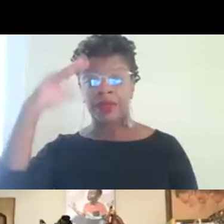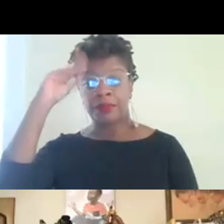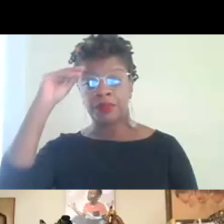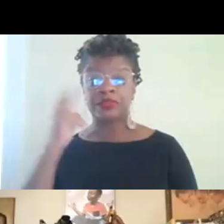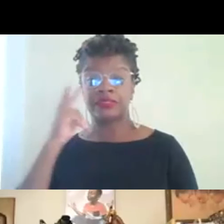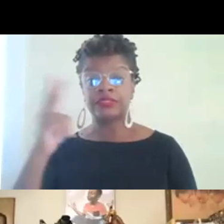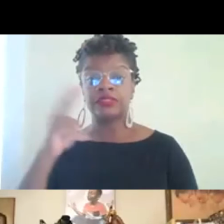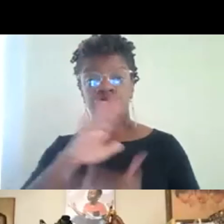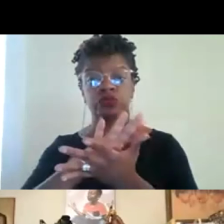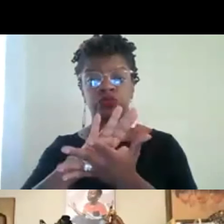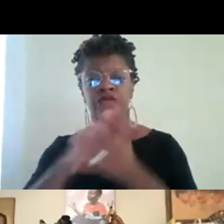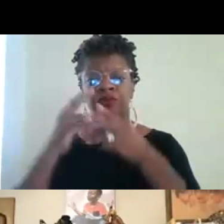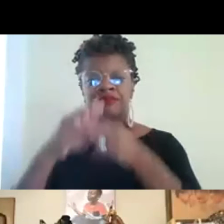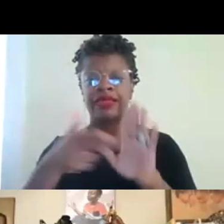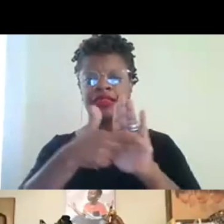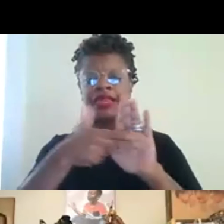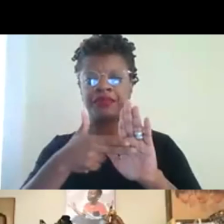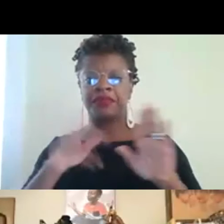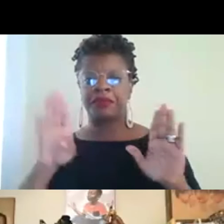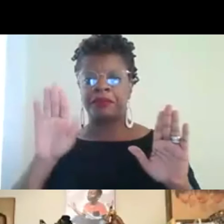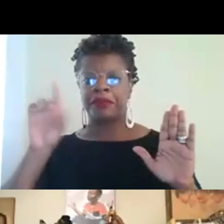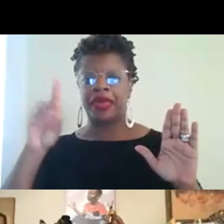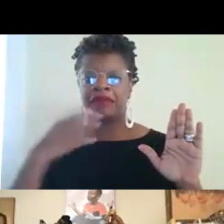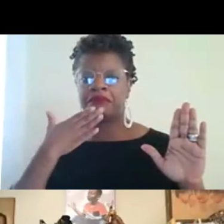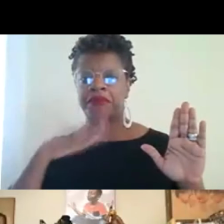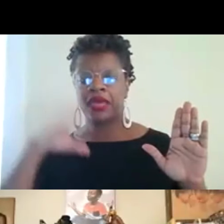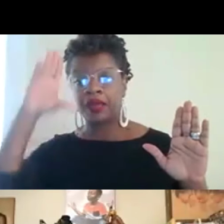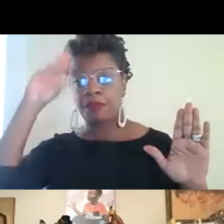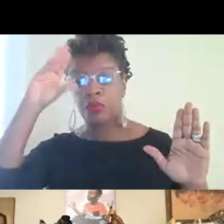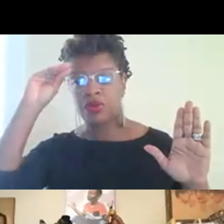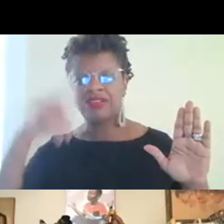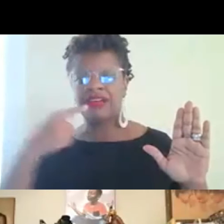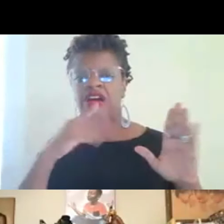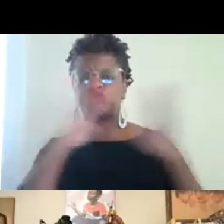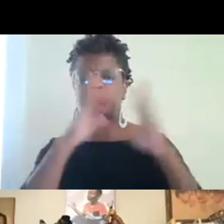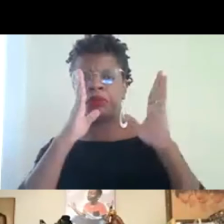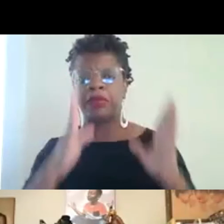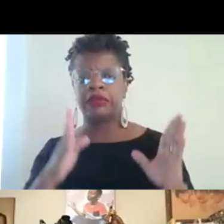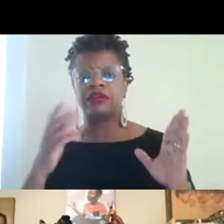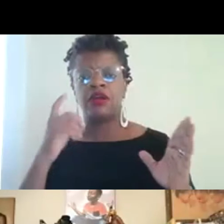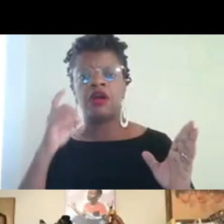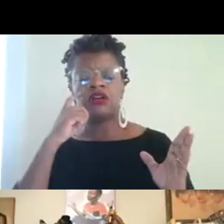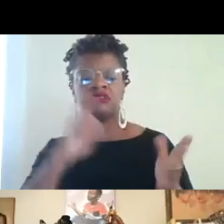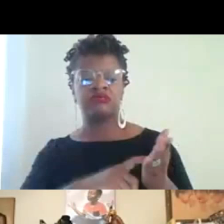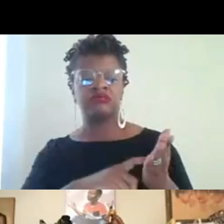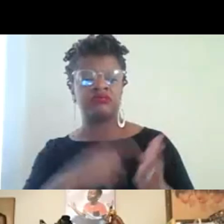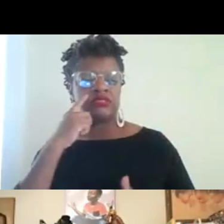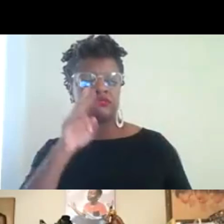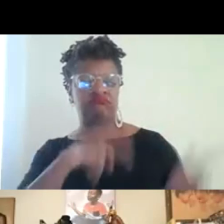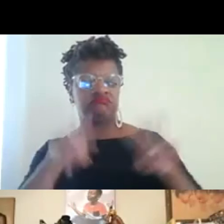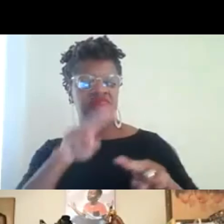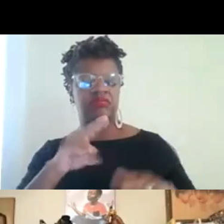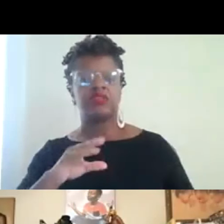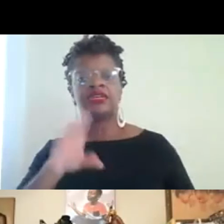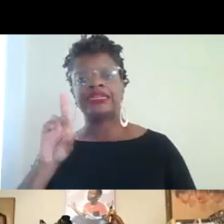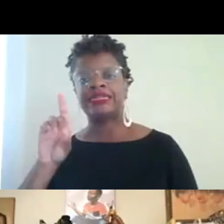bad boys. They are often talked about as troublemakers and suspect and dehumanized